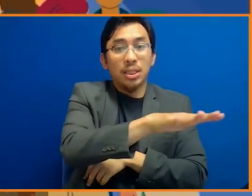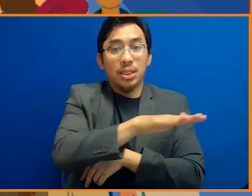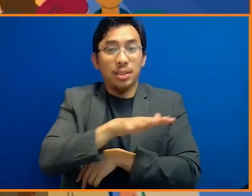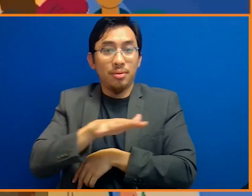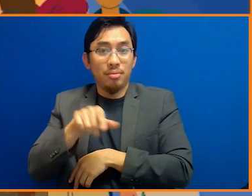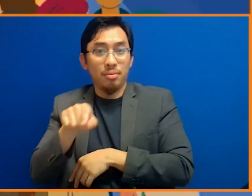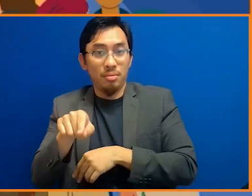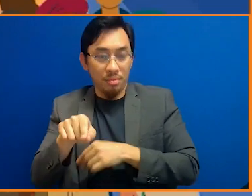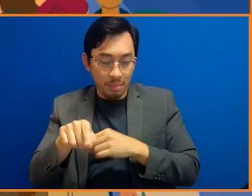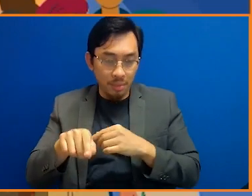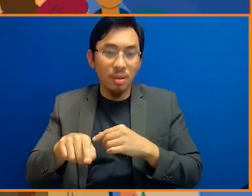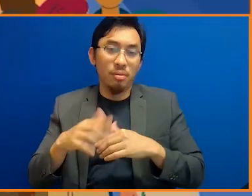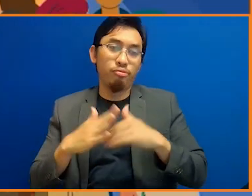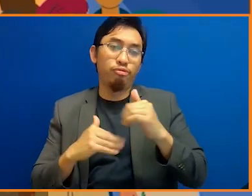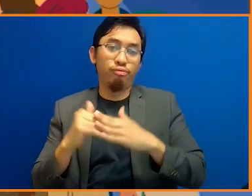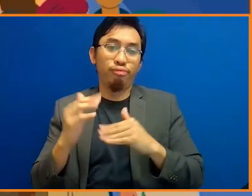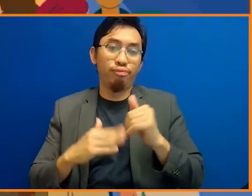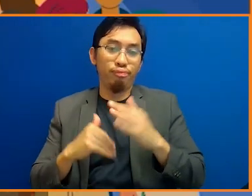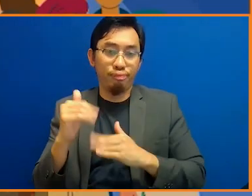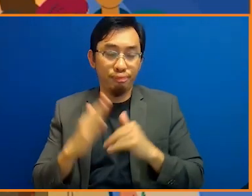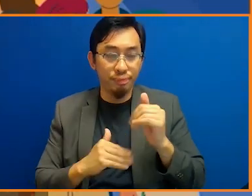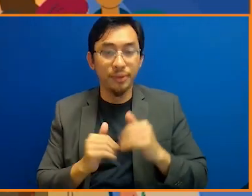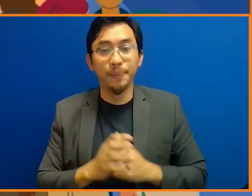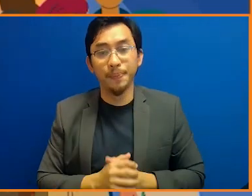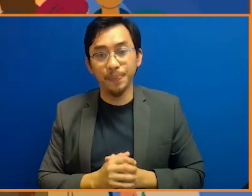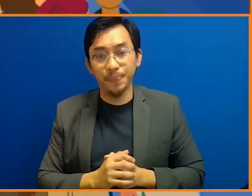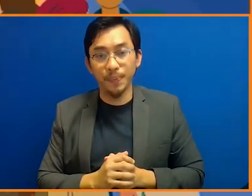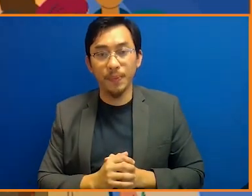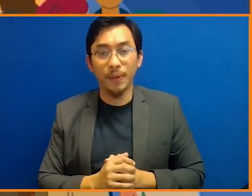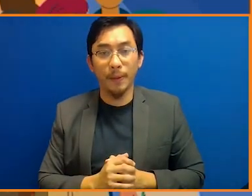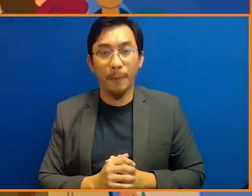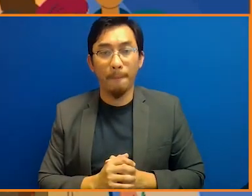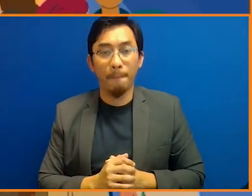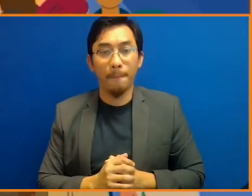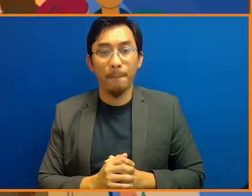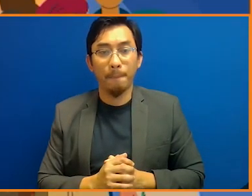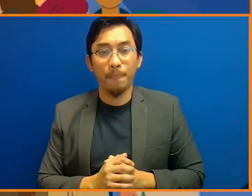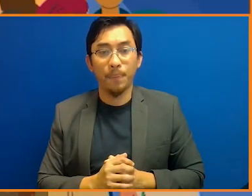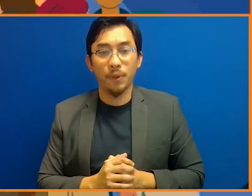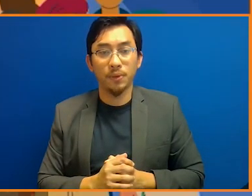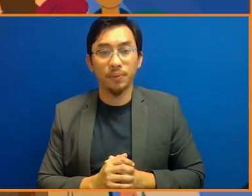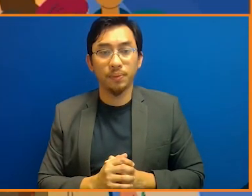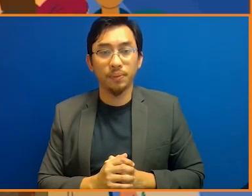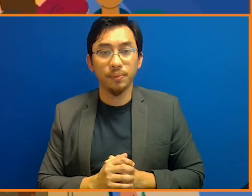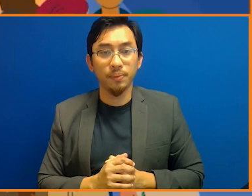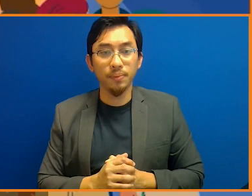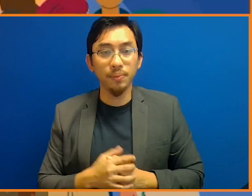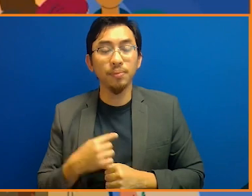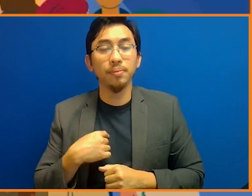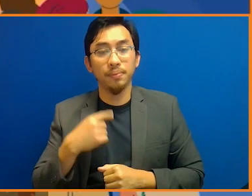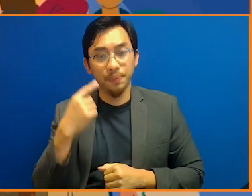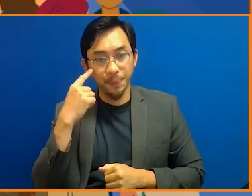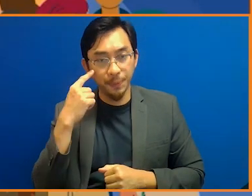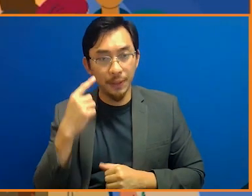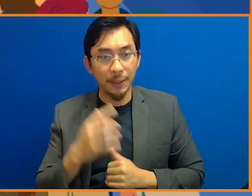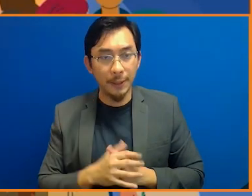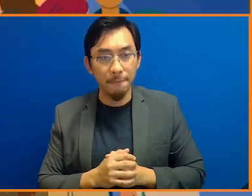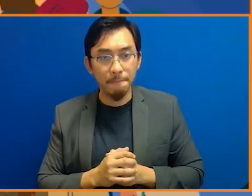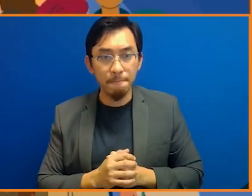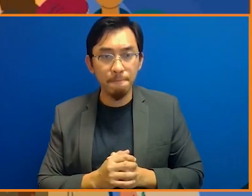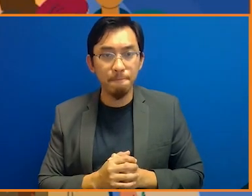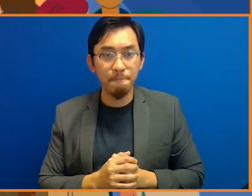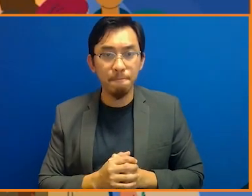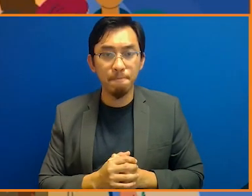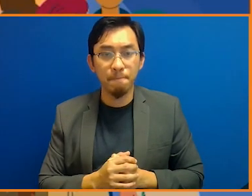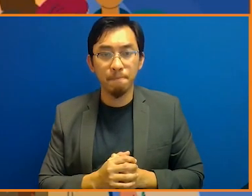also in the deconstruction period, not only purely civil engineering. I think last but not